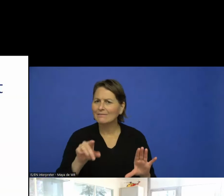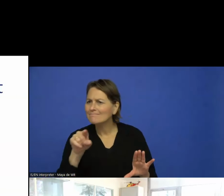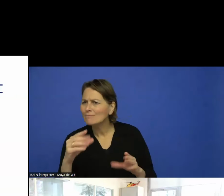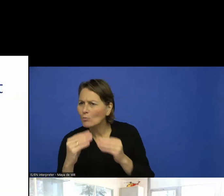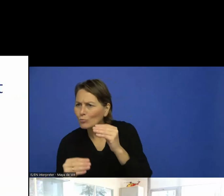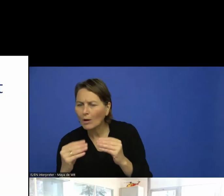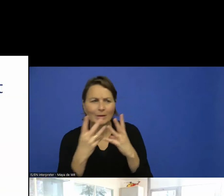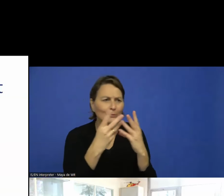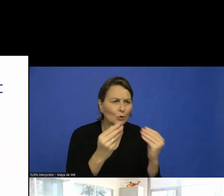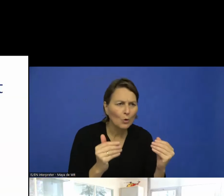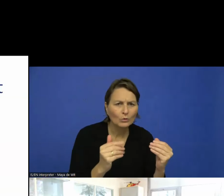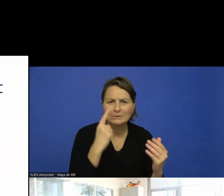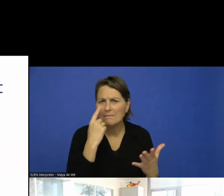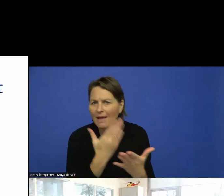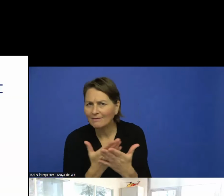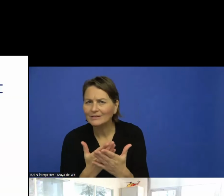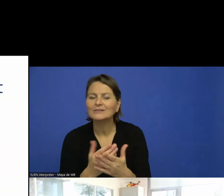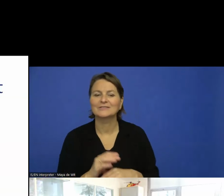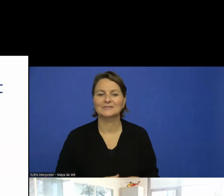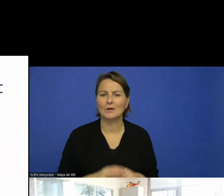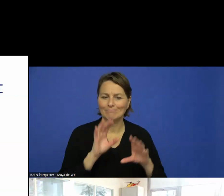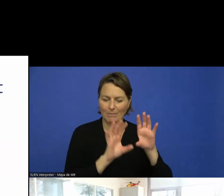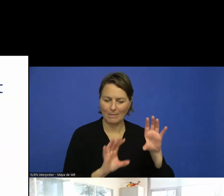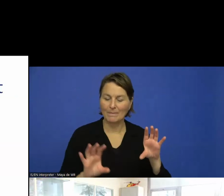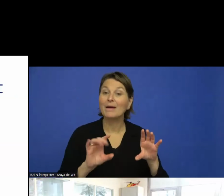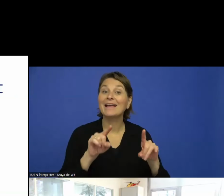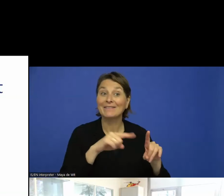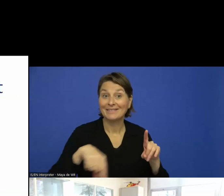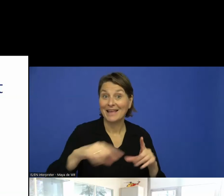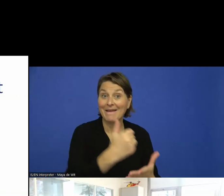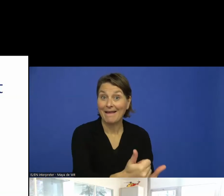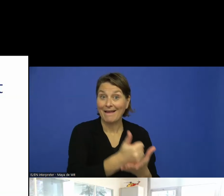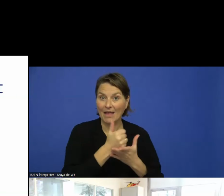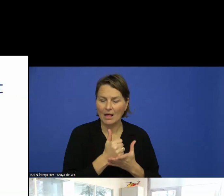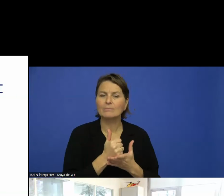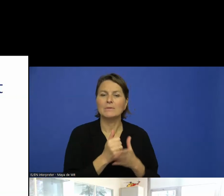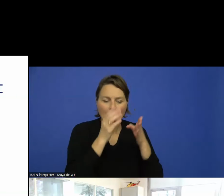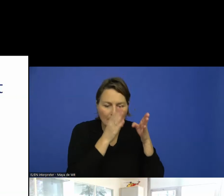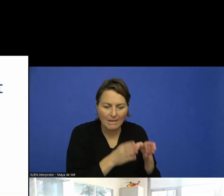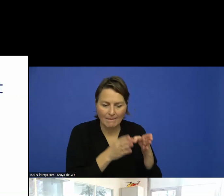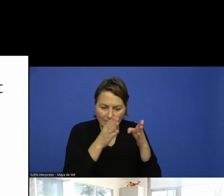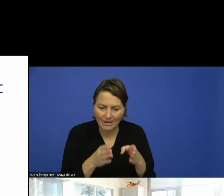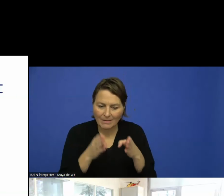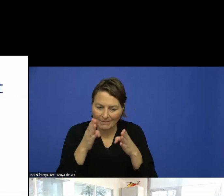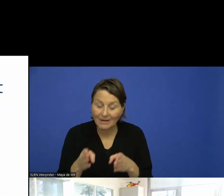evidence. And we use that to help us define the plan to deliver the improvement.